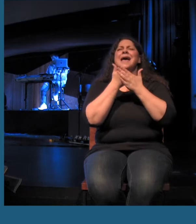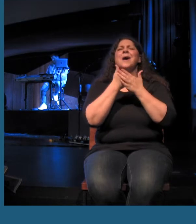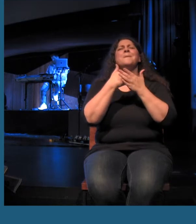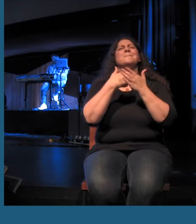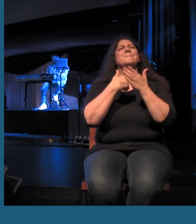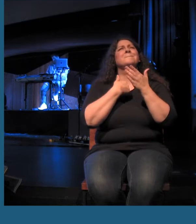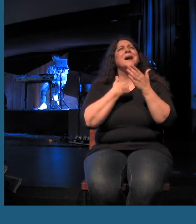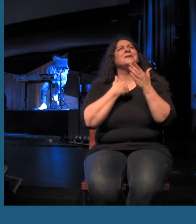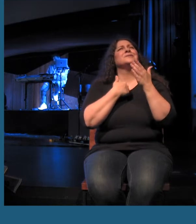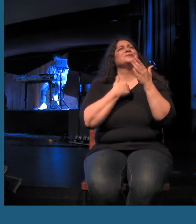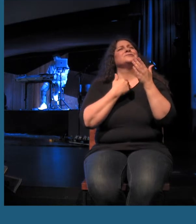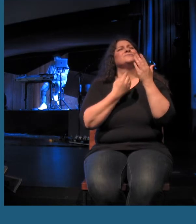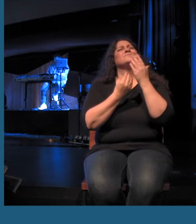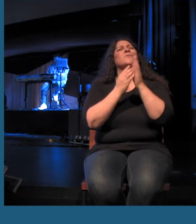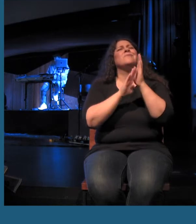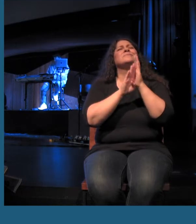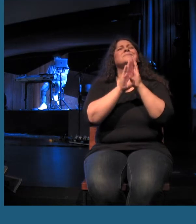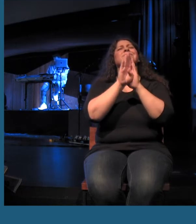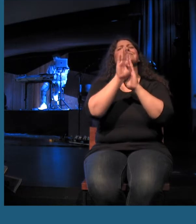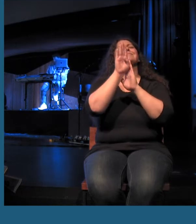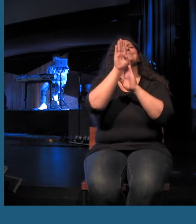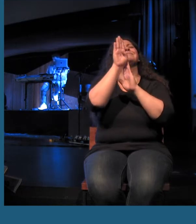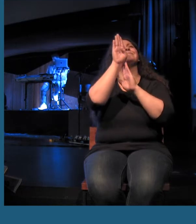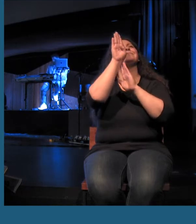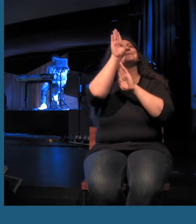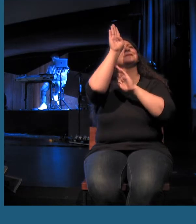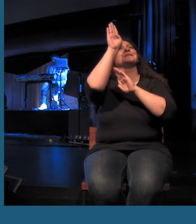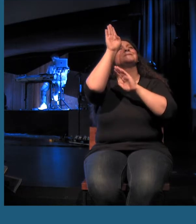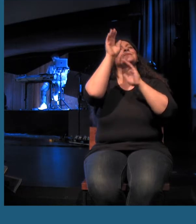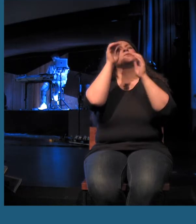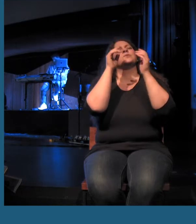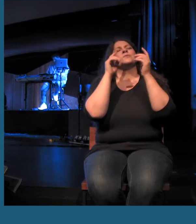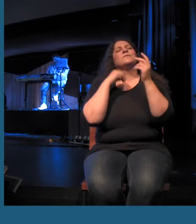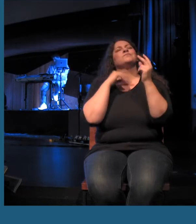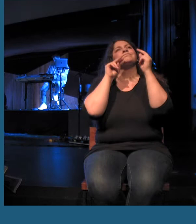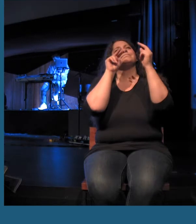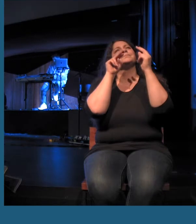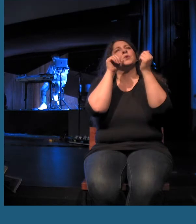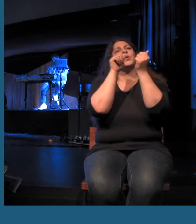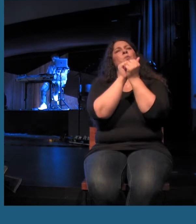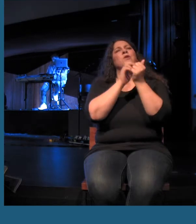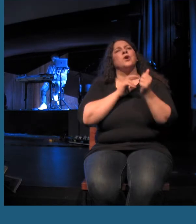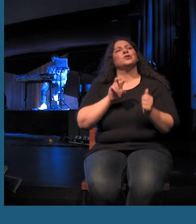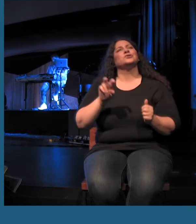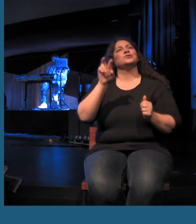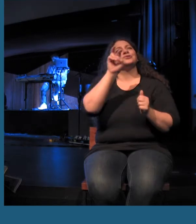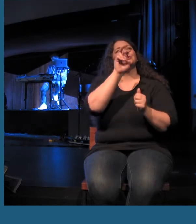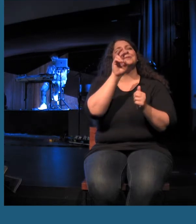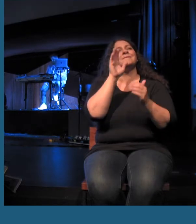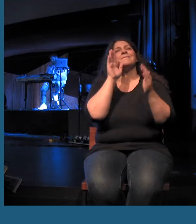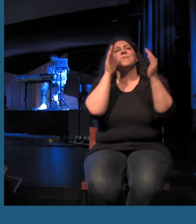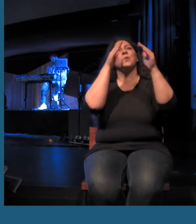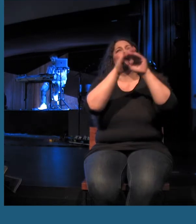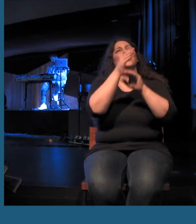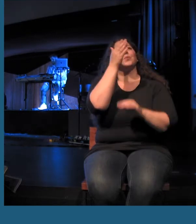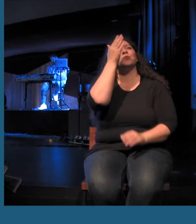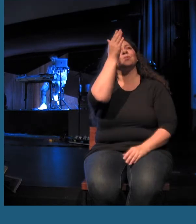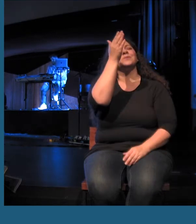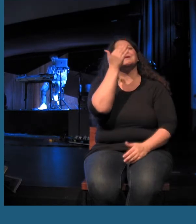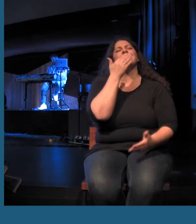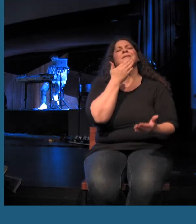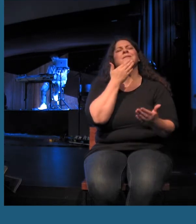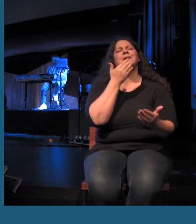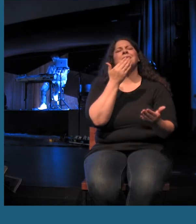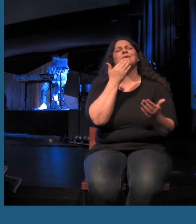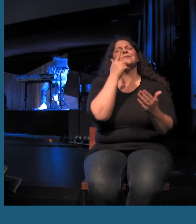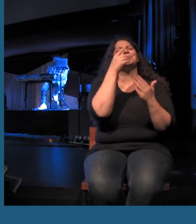grow and develop as we are walking in this journey towards you. So I thank you, Lord, that you are guiding